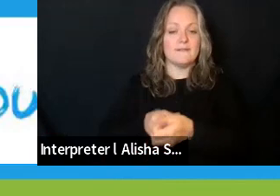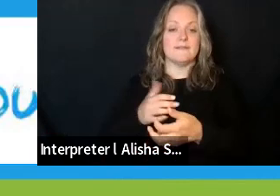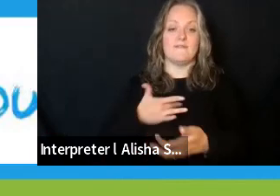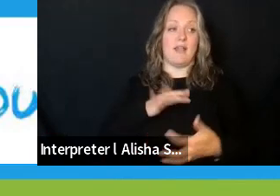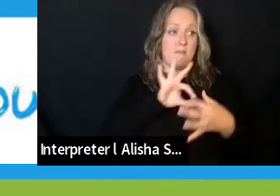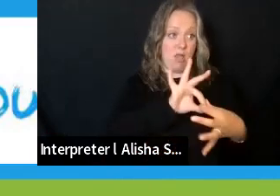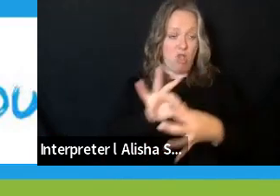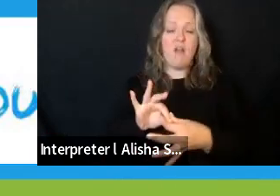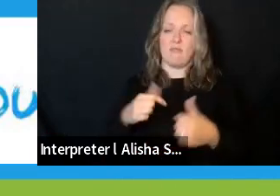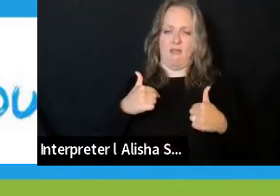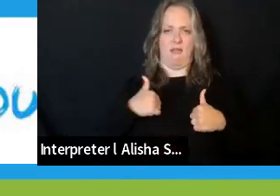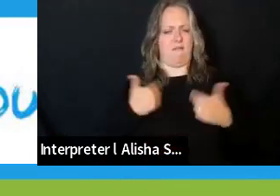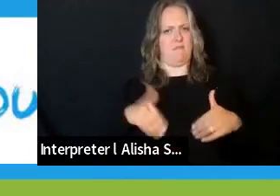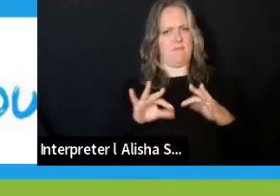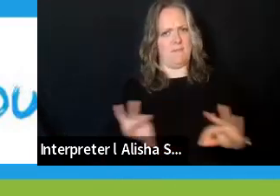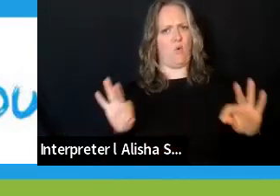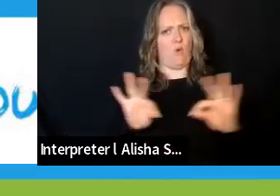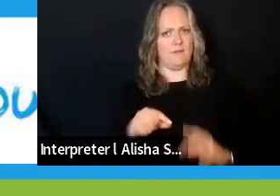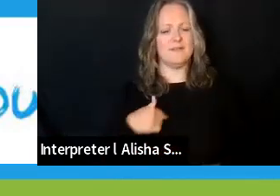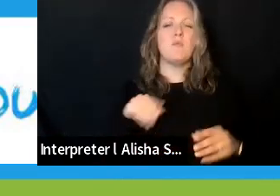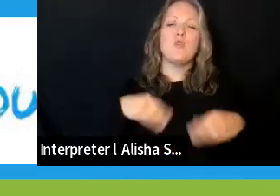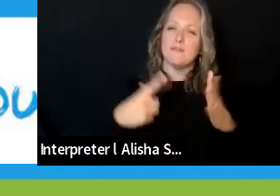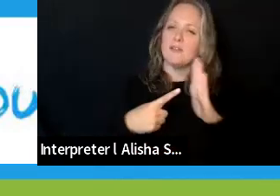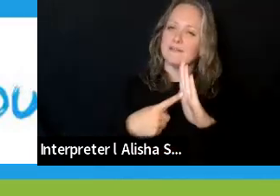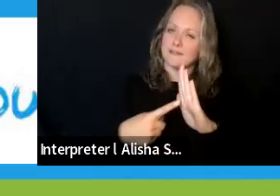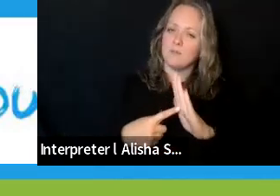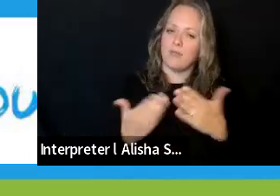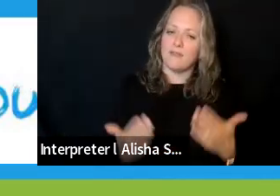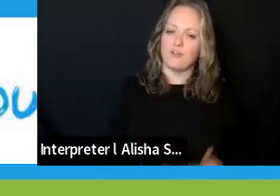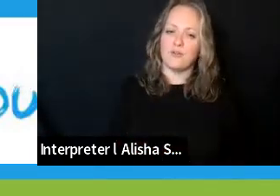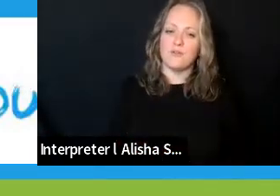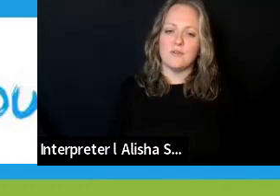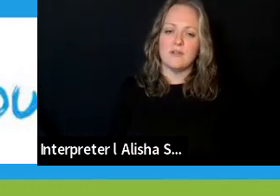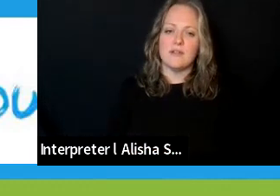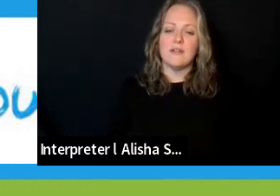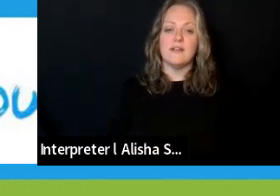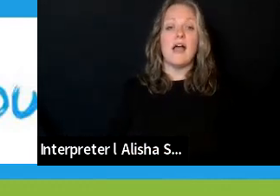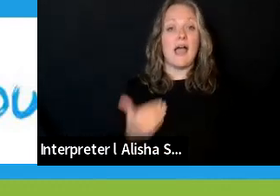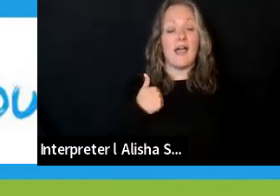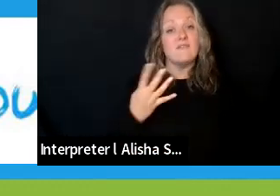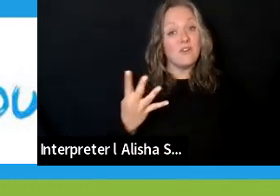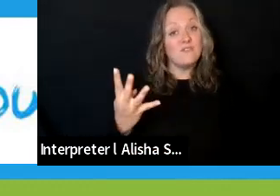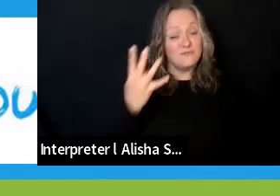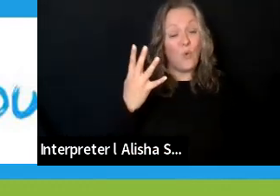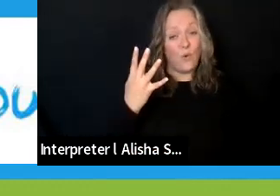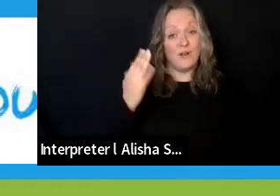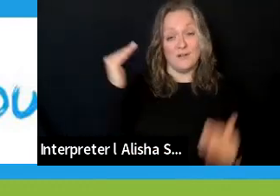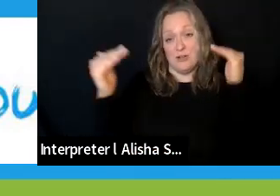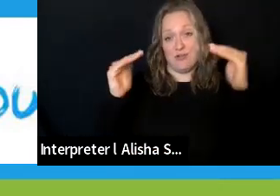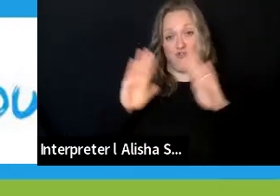that they matter. And so I'm going to give an example here as well. I have 4 grown adult